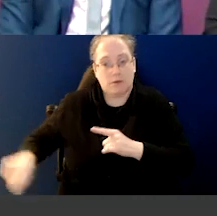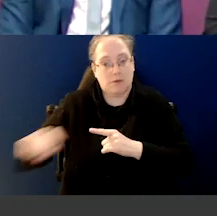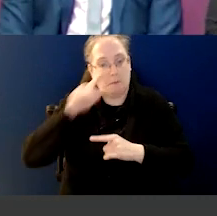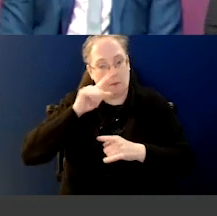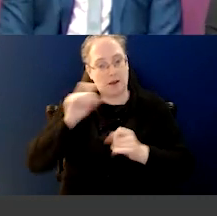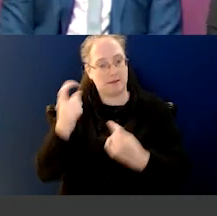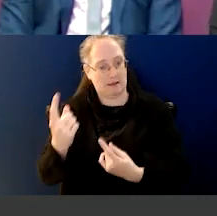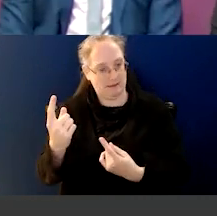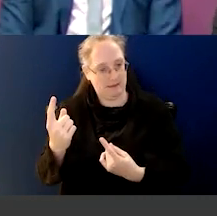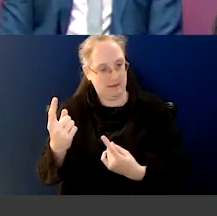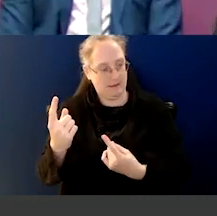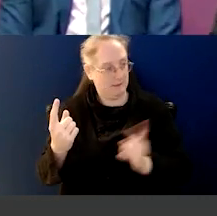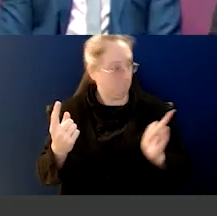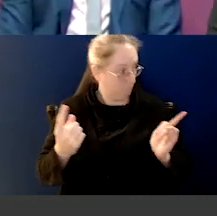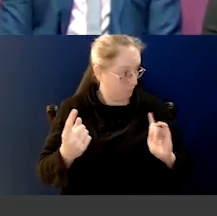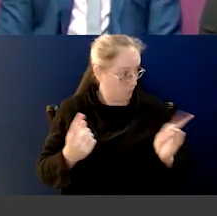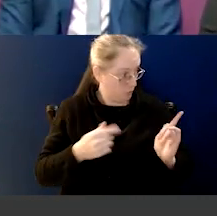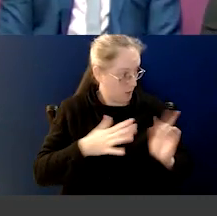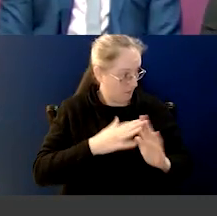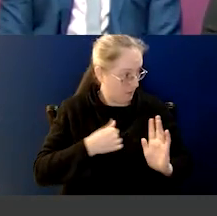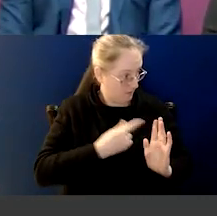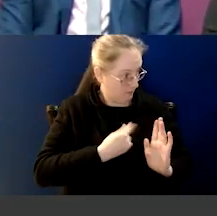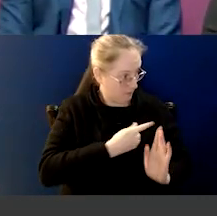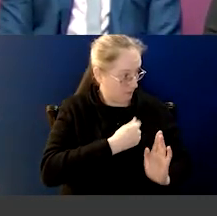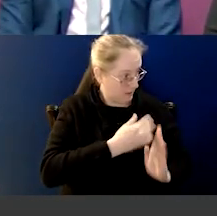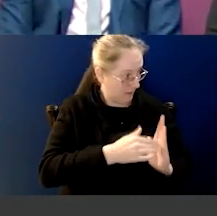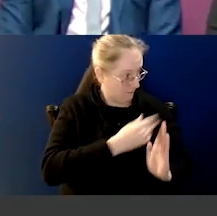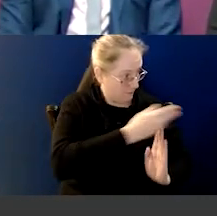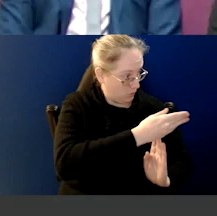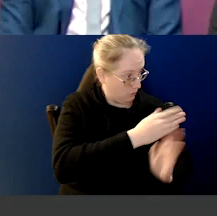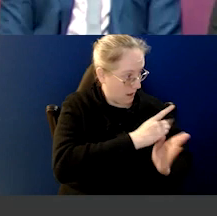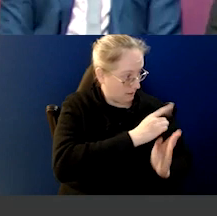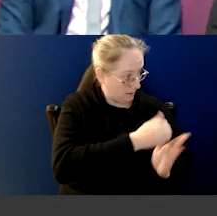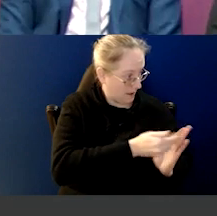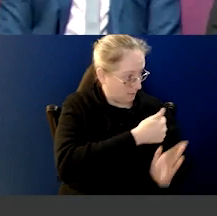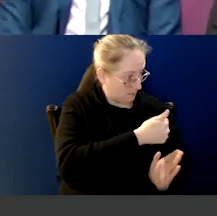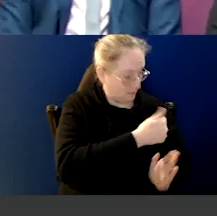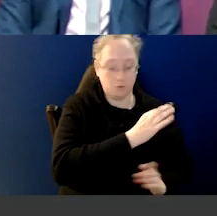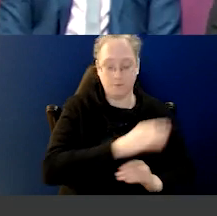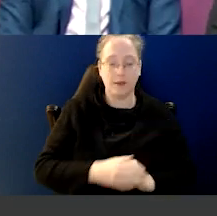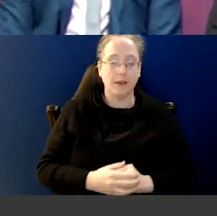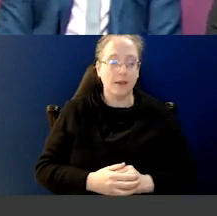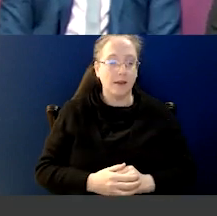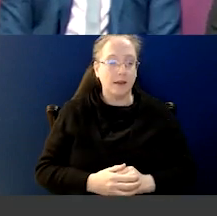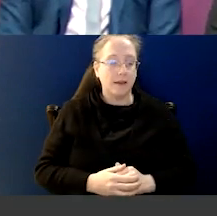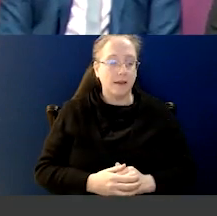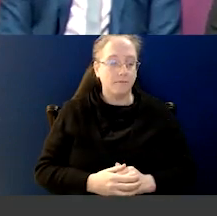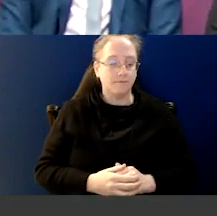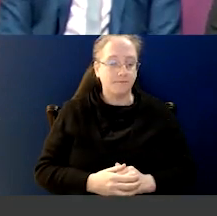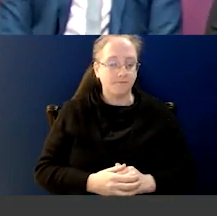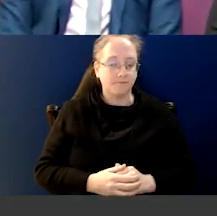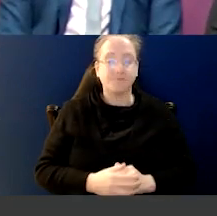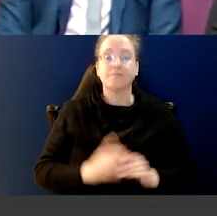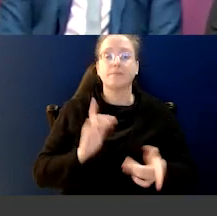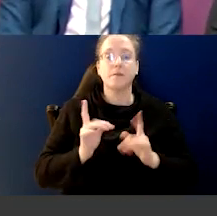Sometimes, if Stacey, if you're happy for me to take the first part and then happy for you to chime in as well. Sometimes it's important